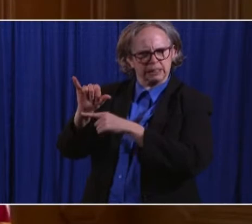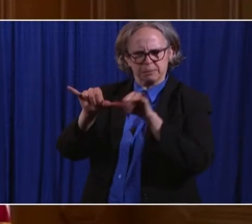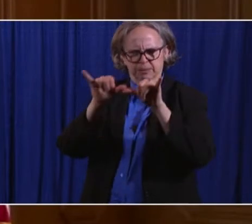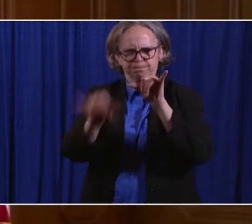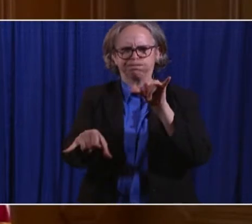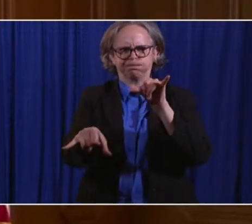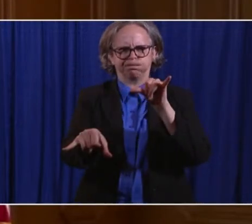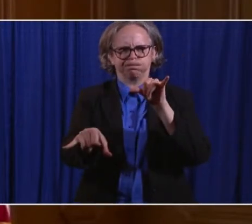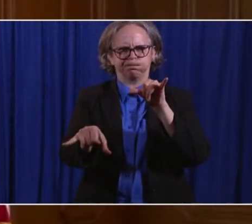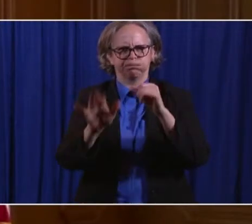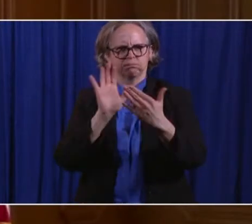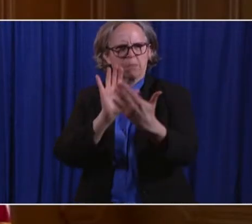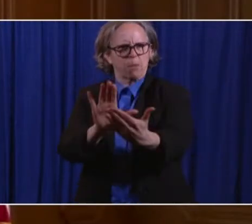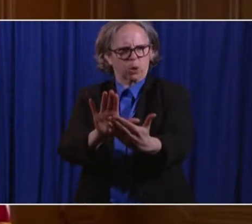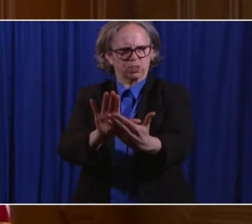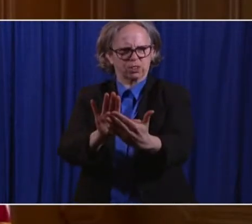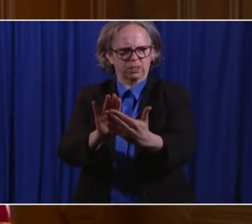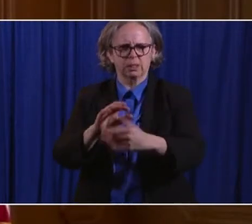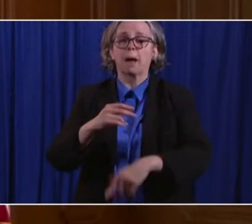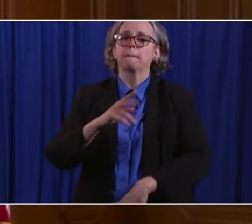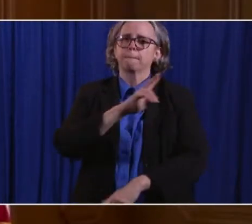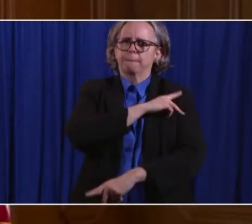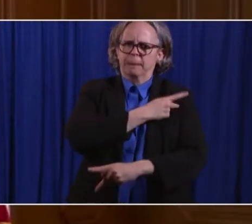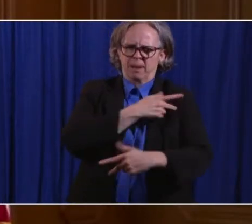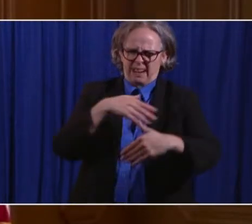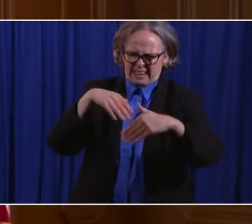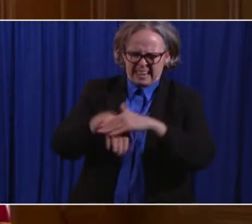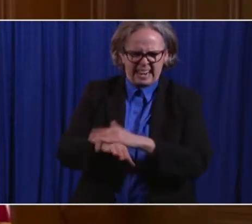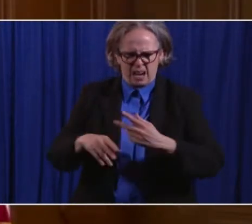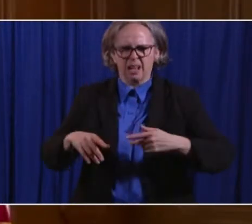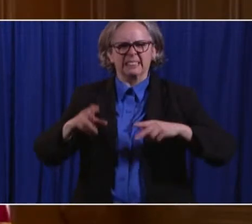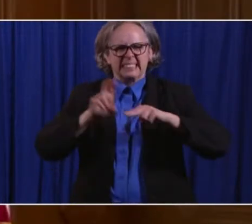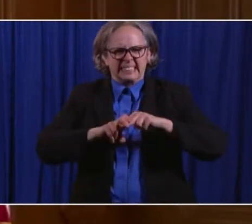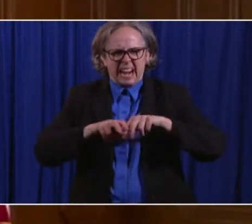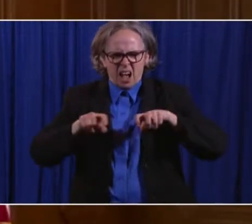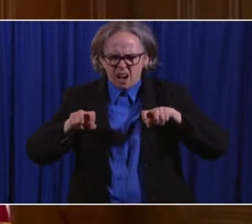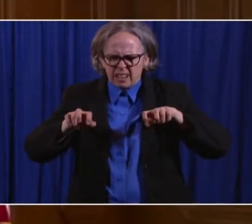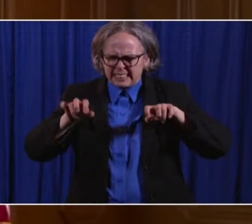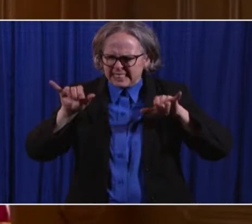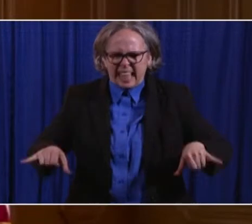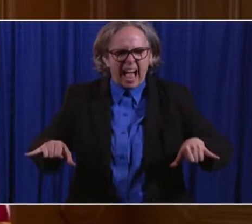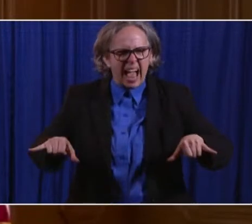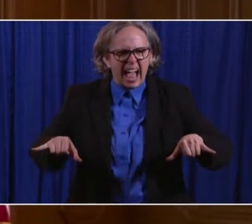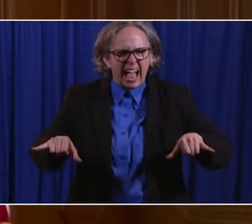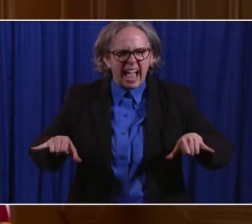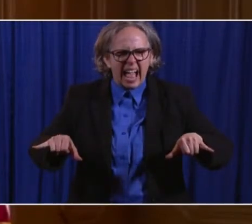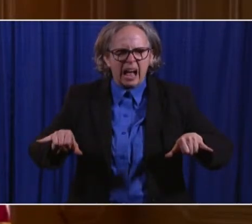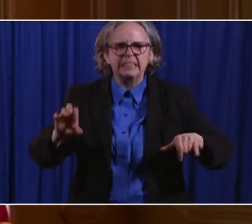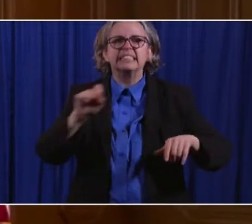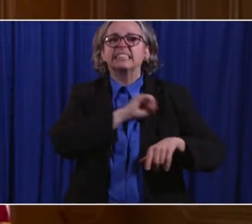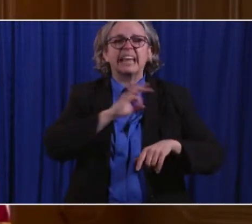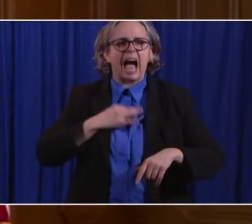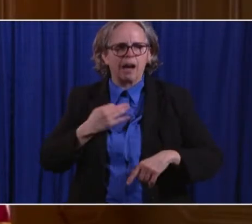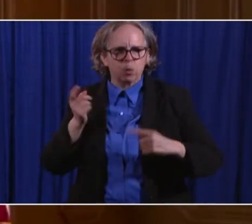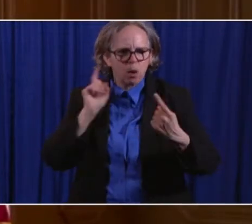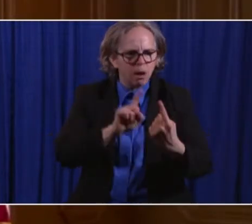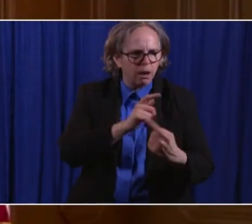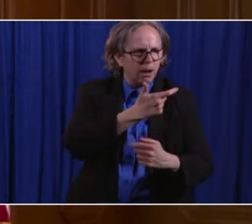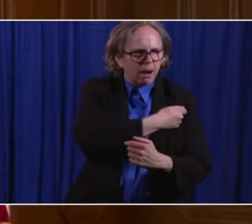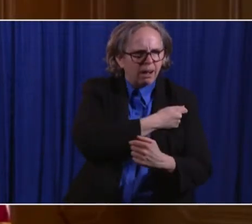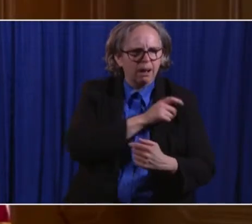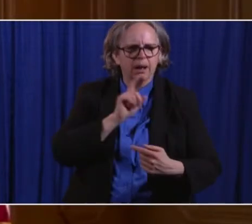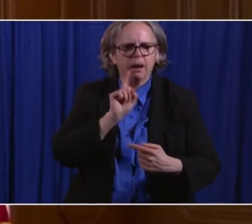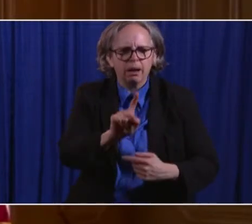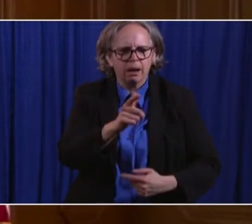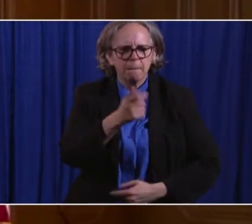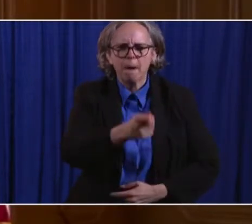them. They vaccinate around 500 people every single hour. So it's quite an operation to see. It's been very